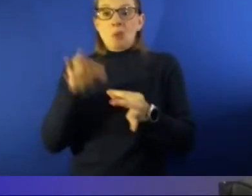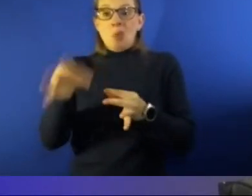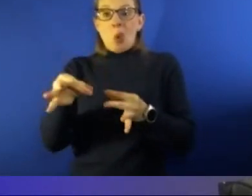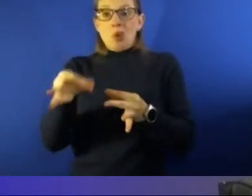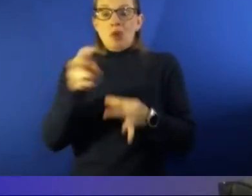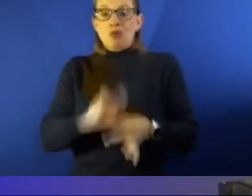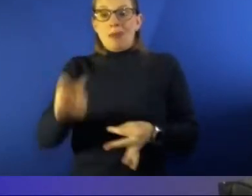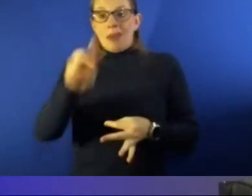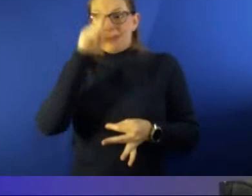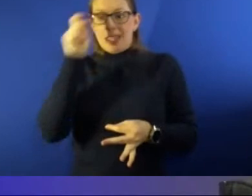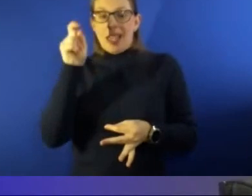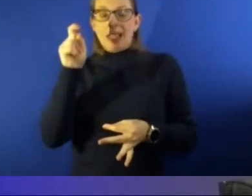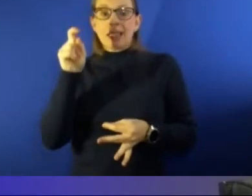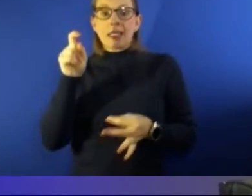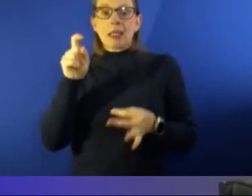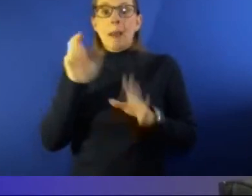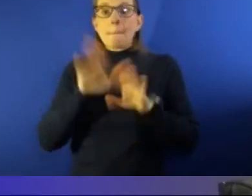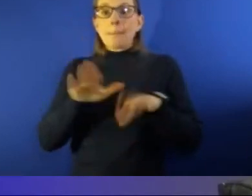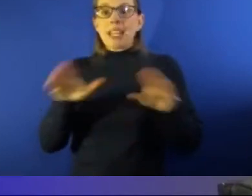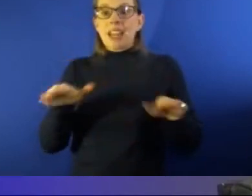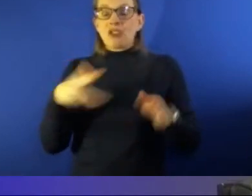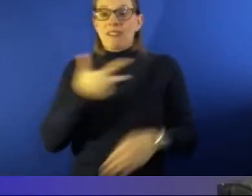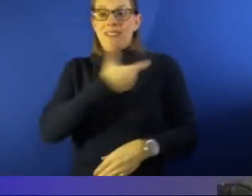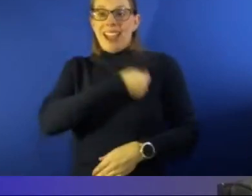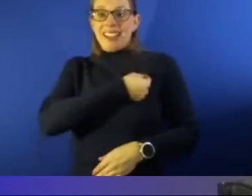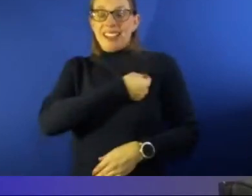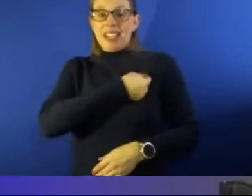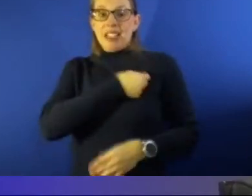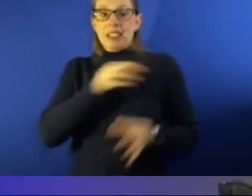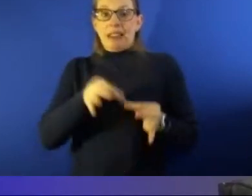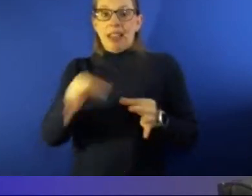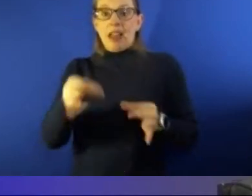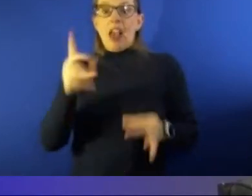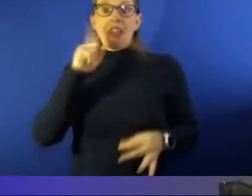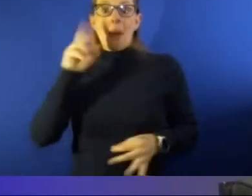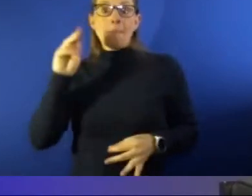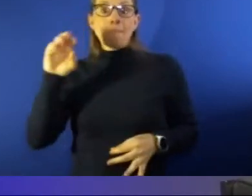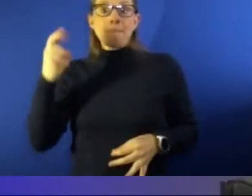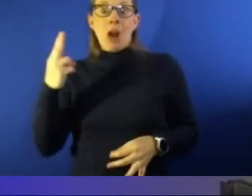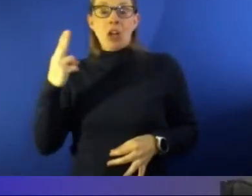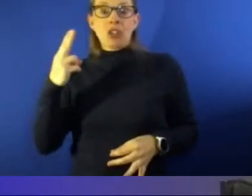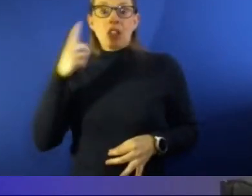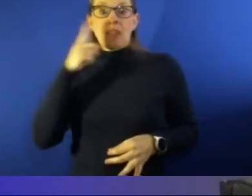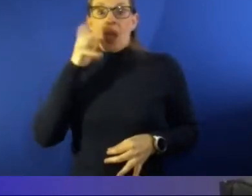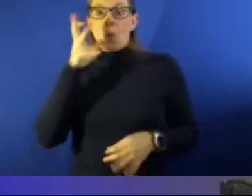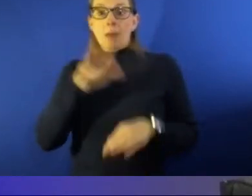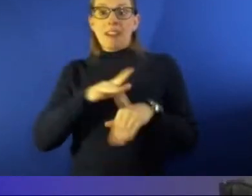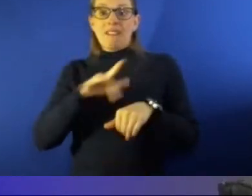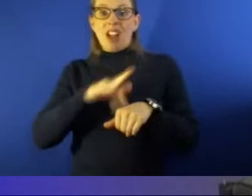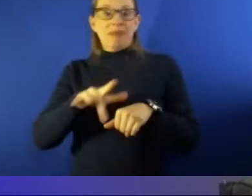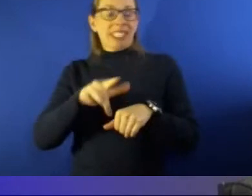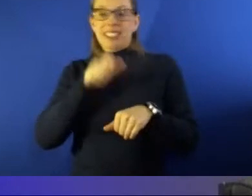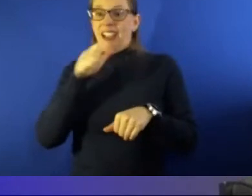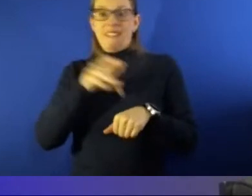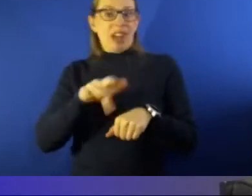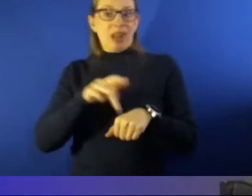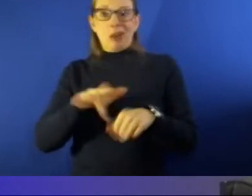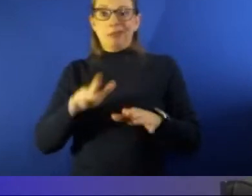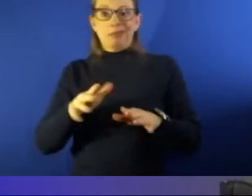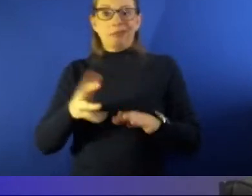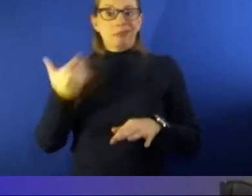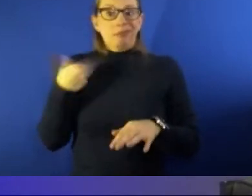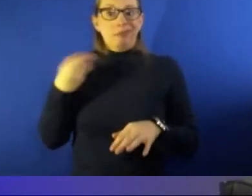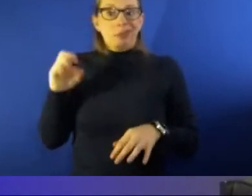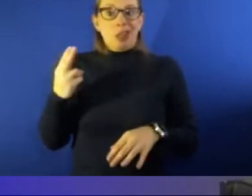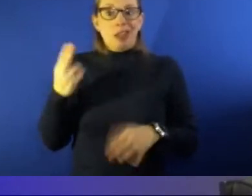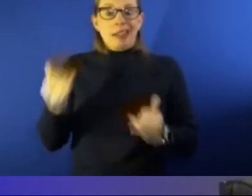pediatric vaccines were delayed. We booked that trip in March when we thought that the vaccines surely would be available by then, and they weren't. And so now we're going for